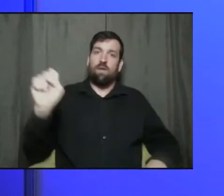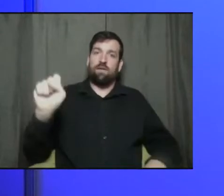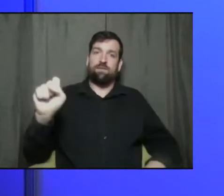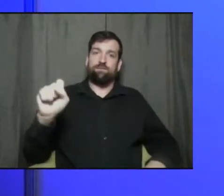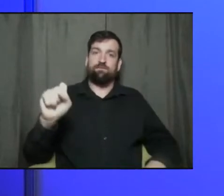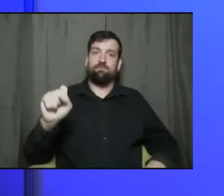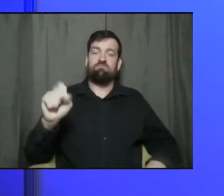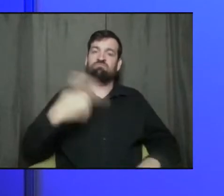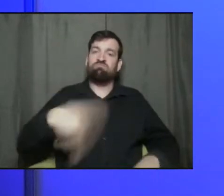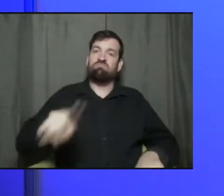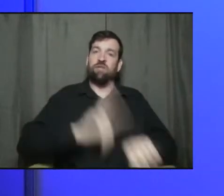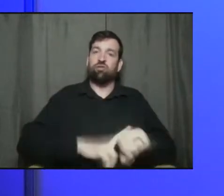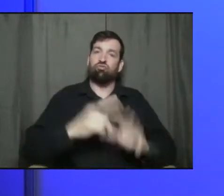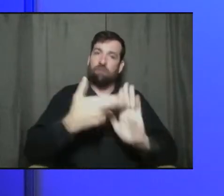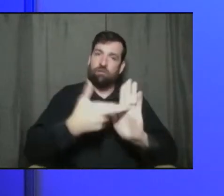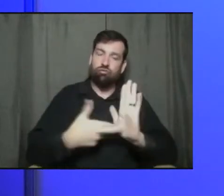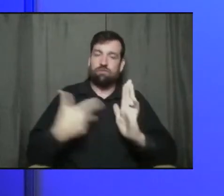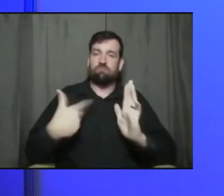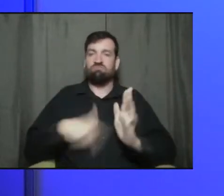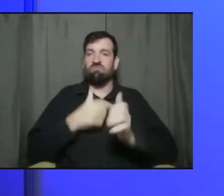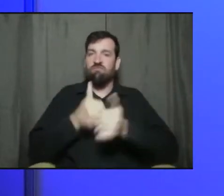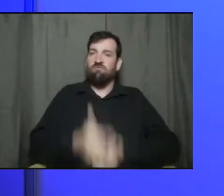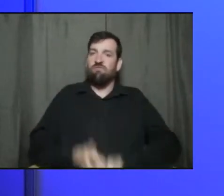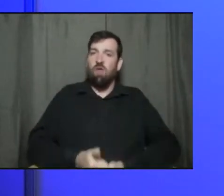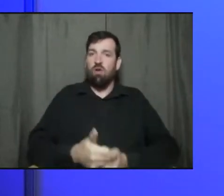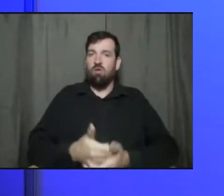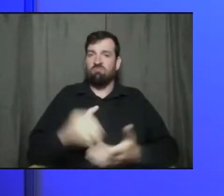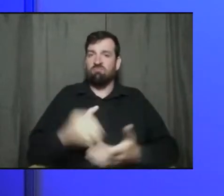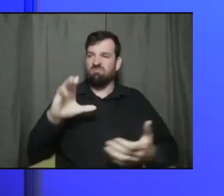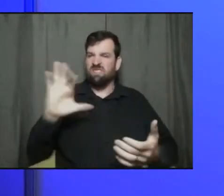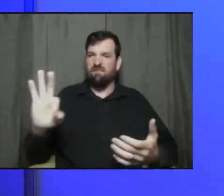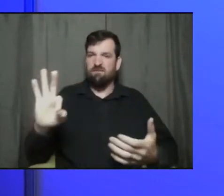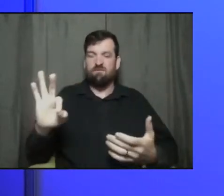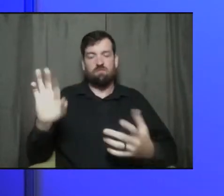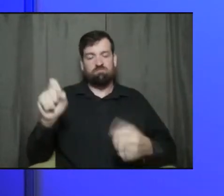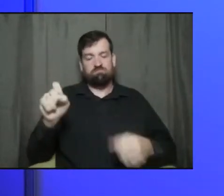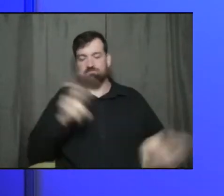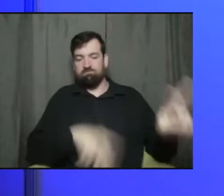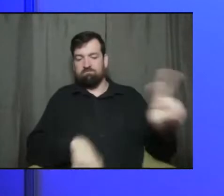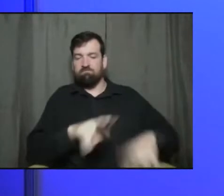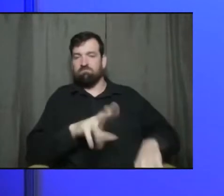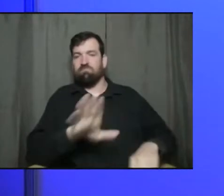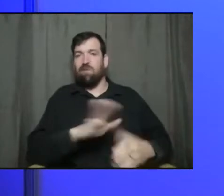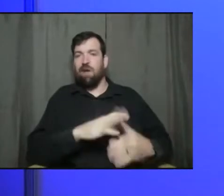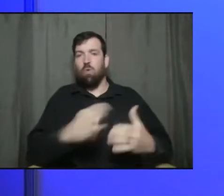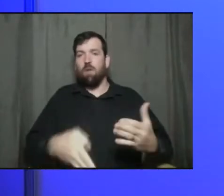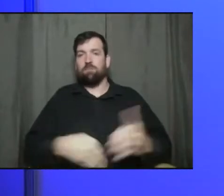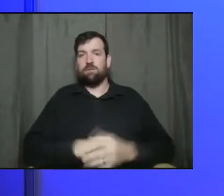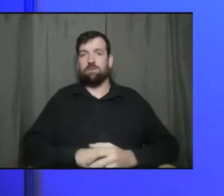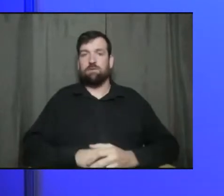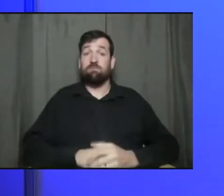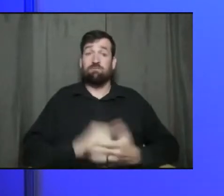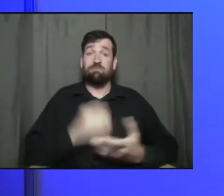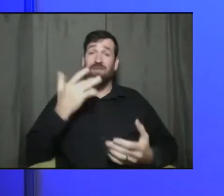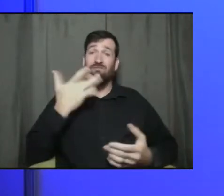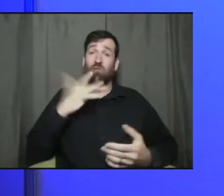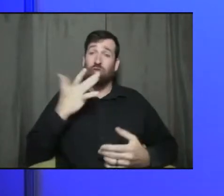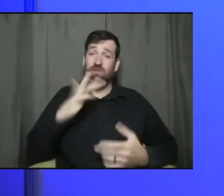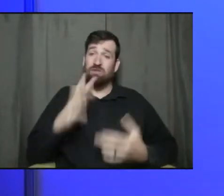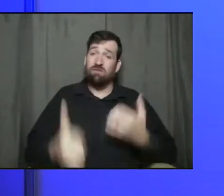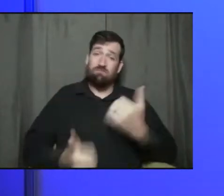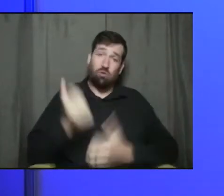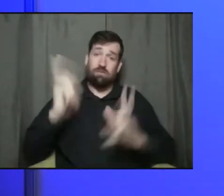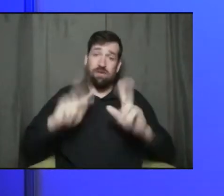registry we follow of most people with CF and are able to monitor their outcomes, as you know. And fortunately, most people who are pretty